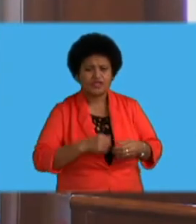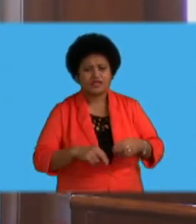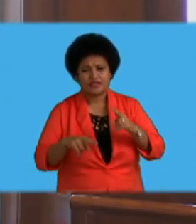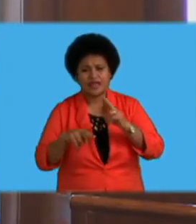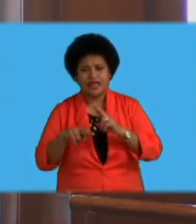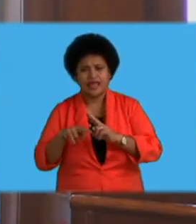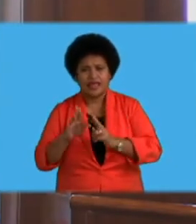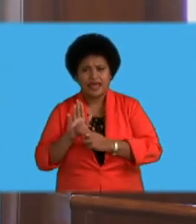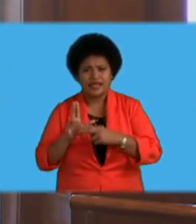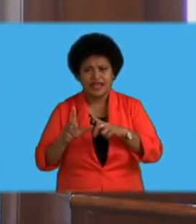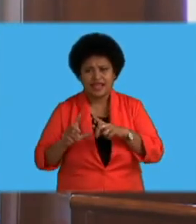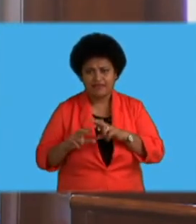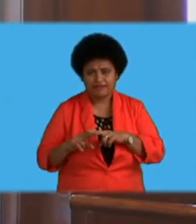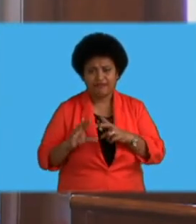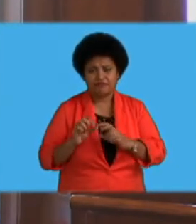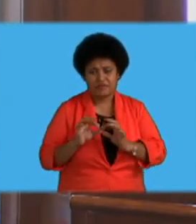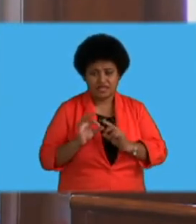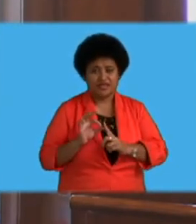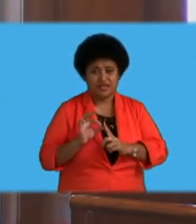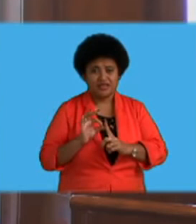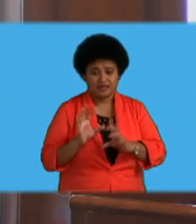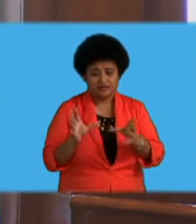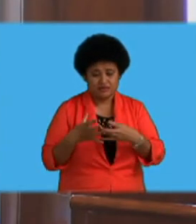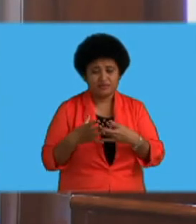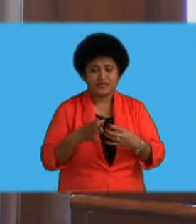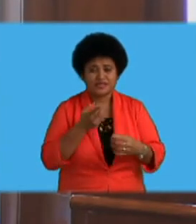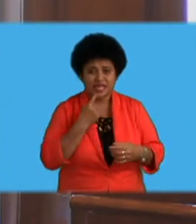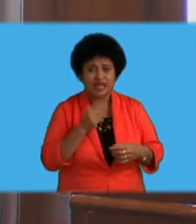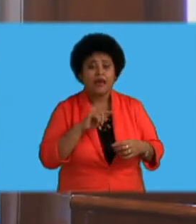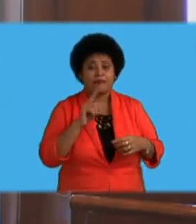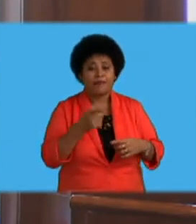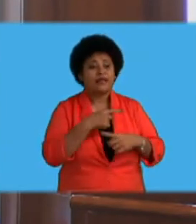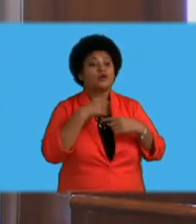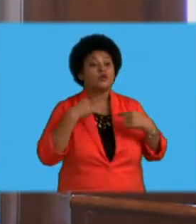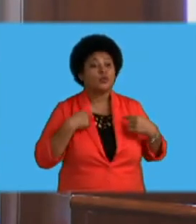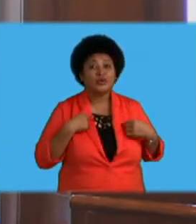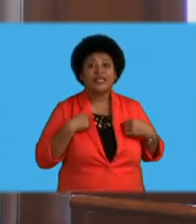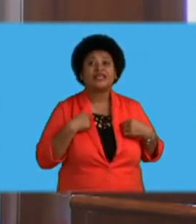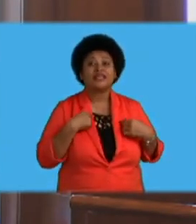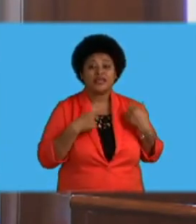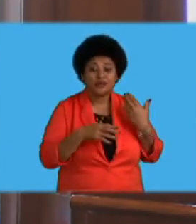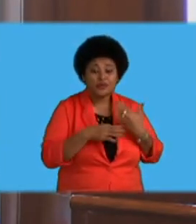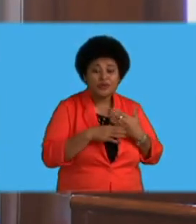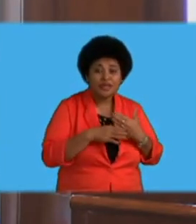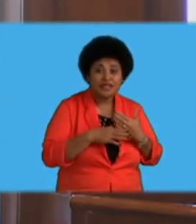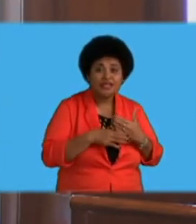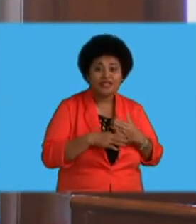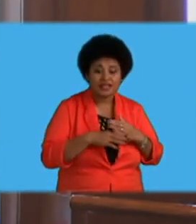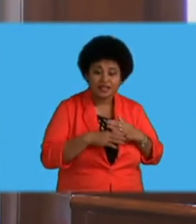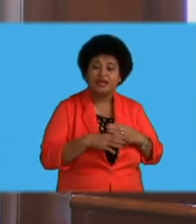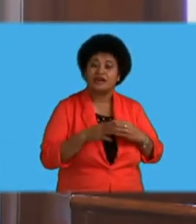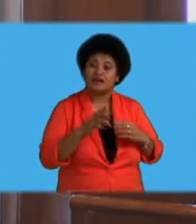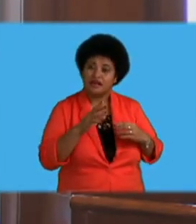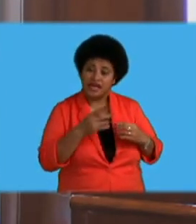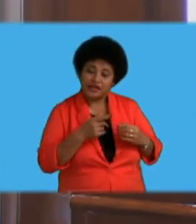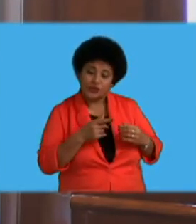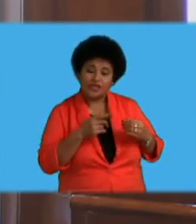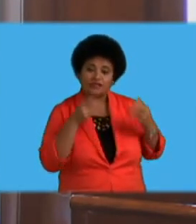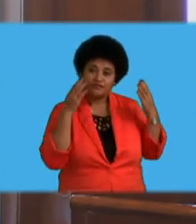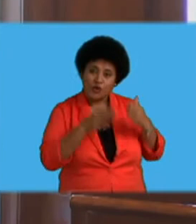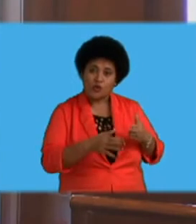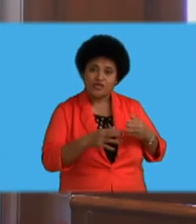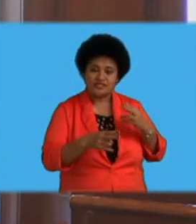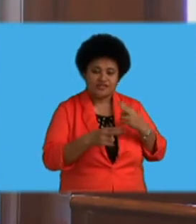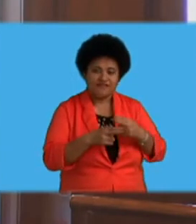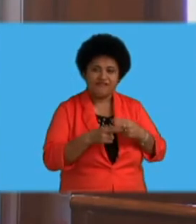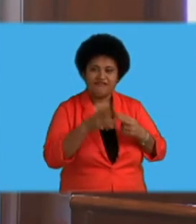Party, this government is doing something about our farmers and their futures. And once again, I'd like